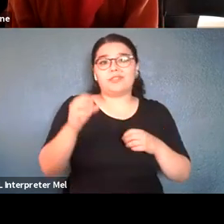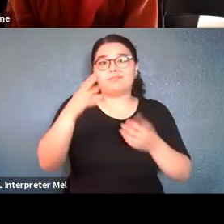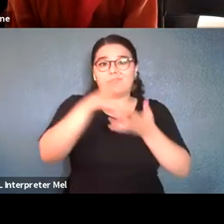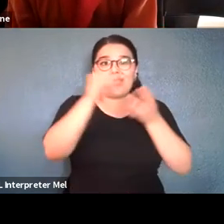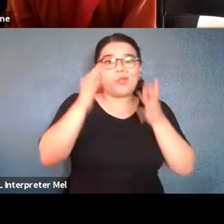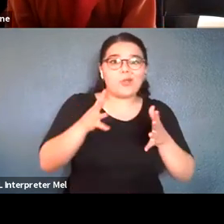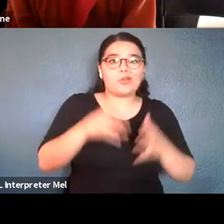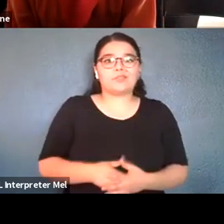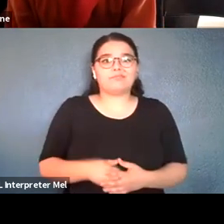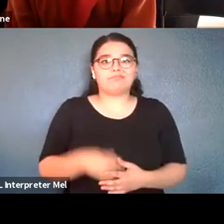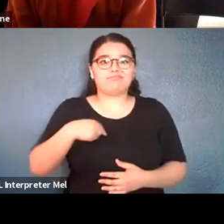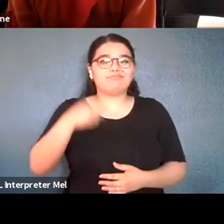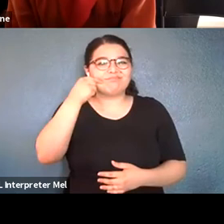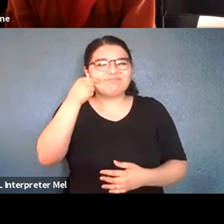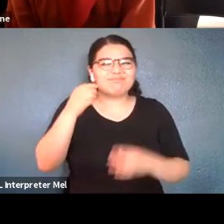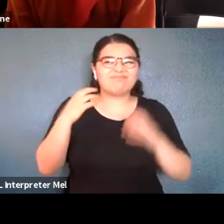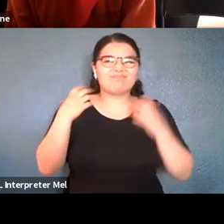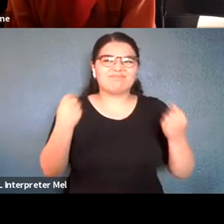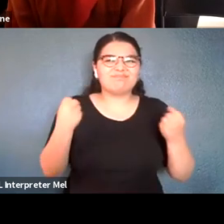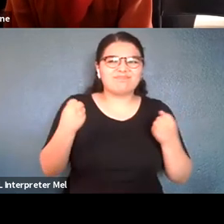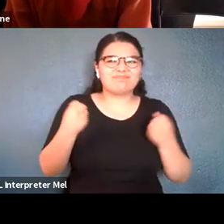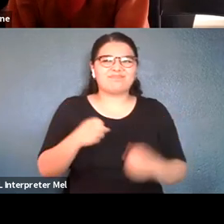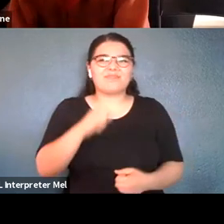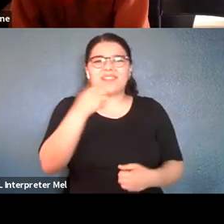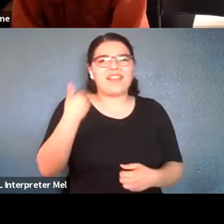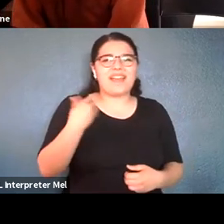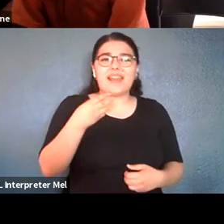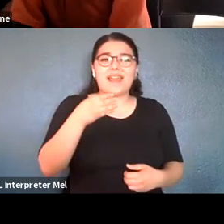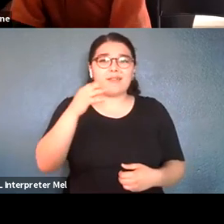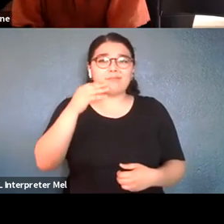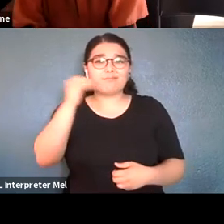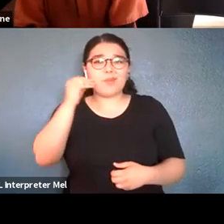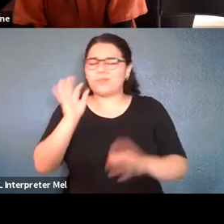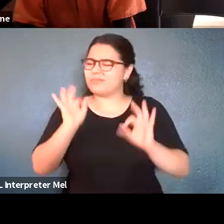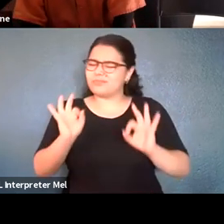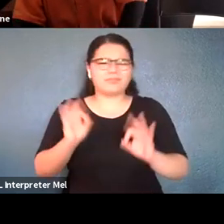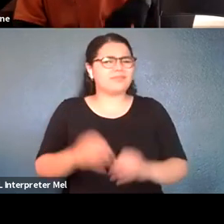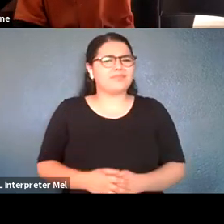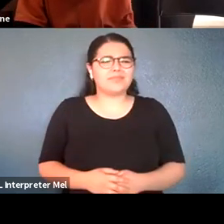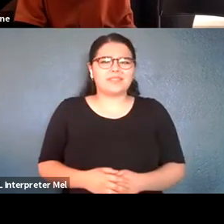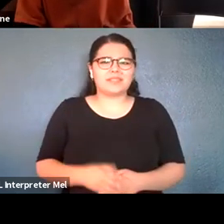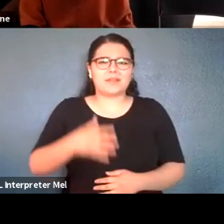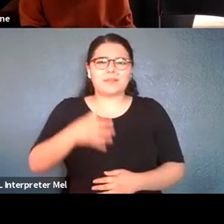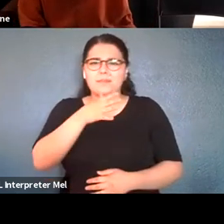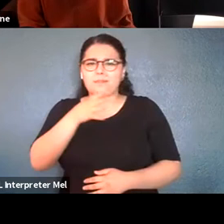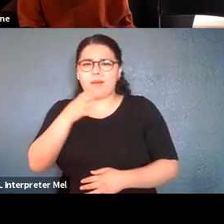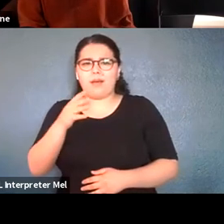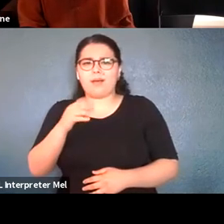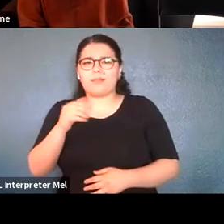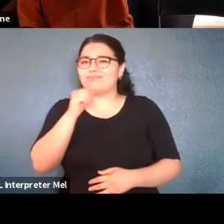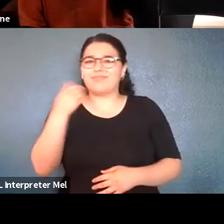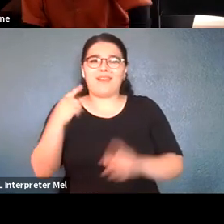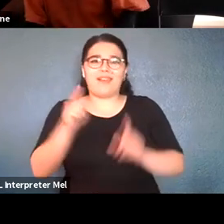daughter of a strong Afro-Boricua mama, for without whom there would be no me. A mama soltera and a welfare